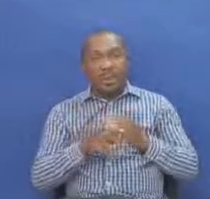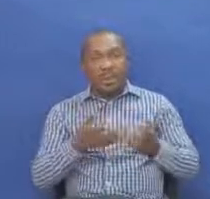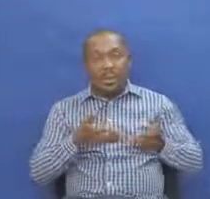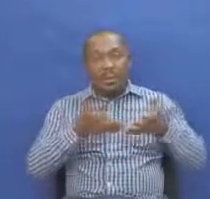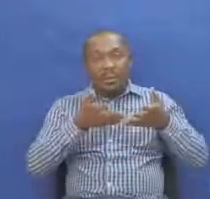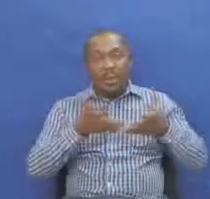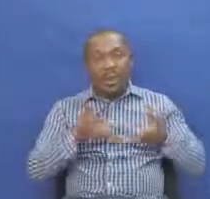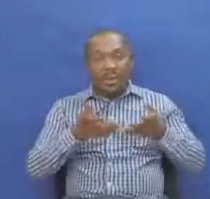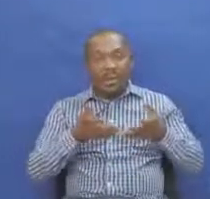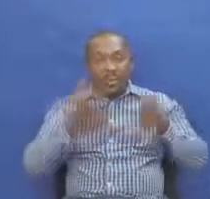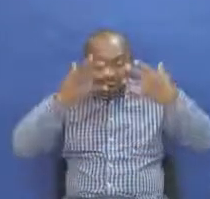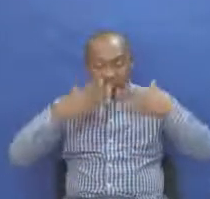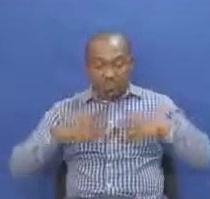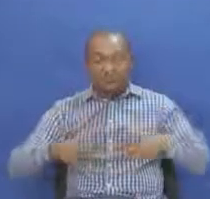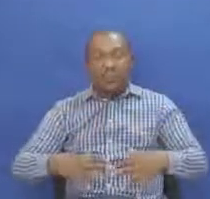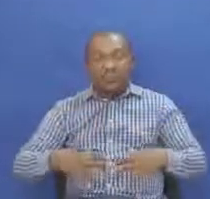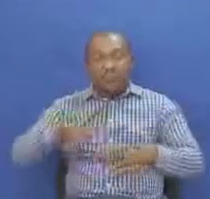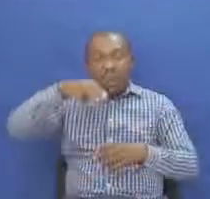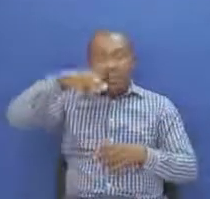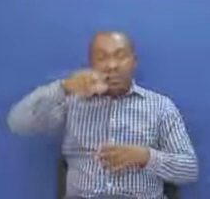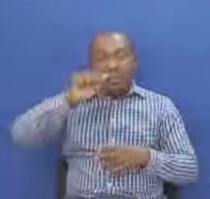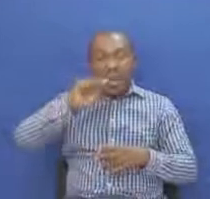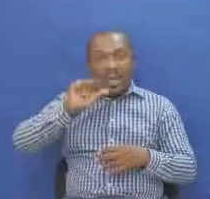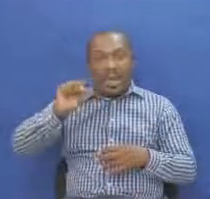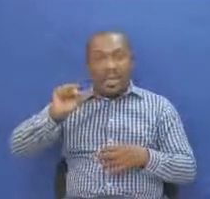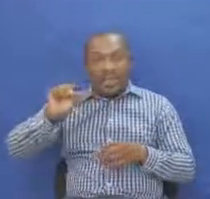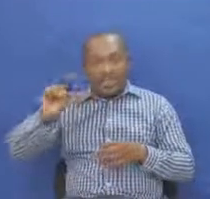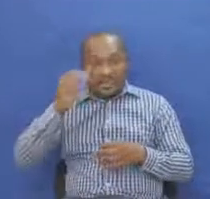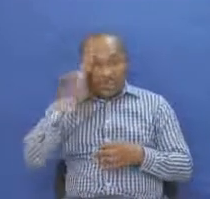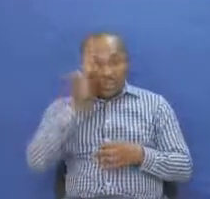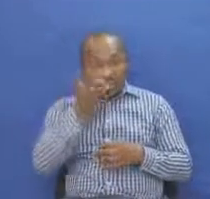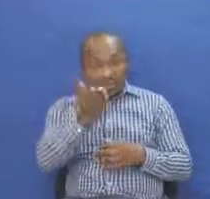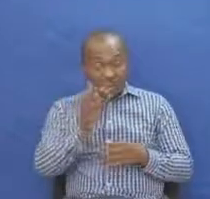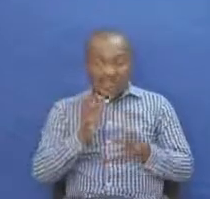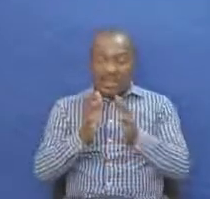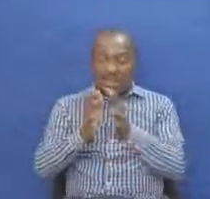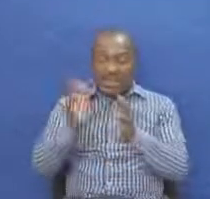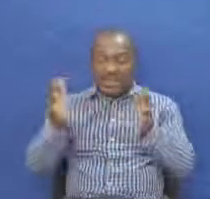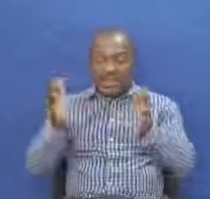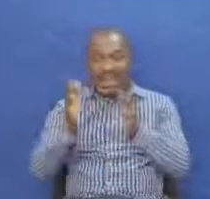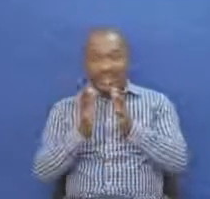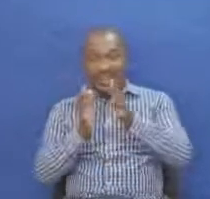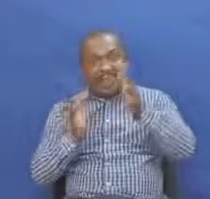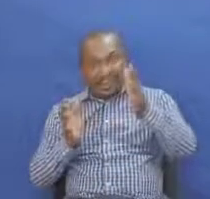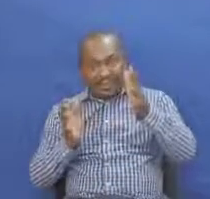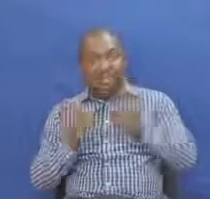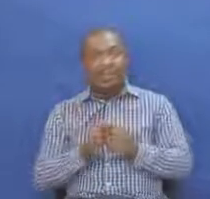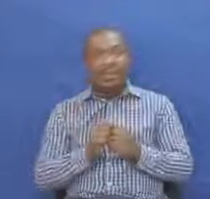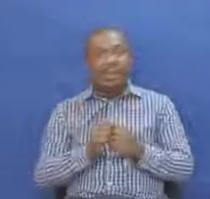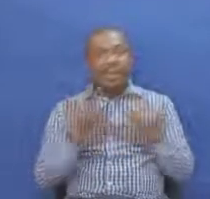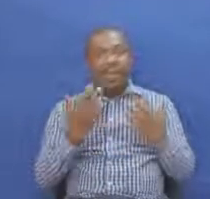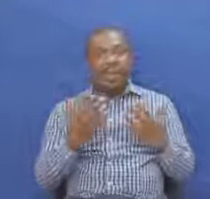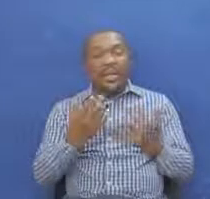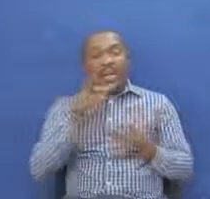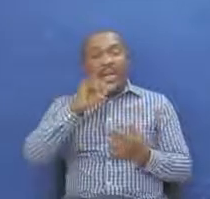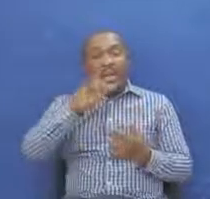organism. I think all of you know what is mass, what is size, but when it comes to irreversible, some